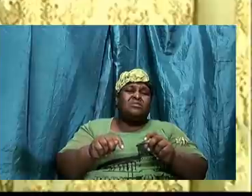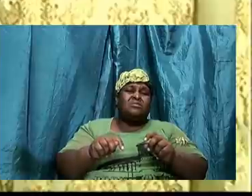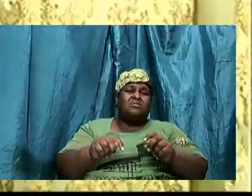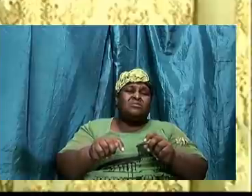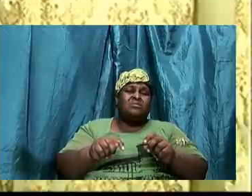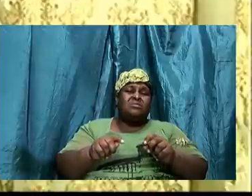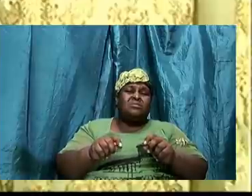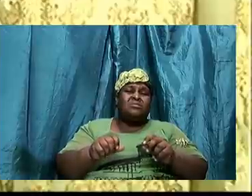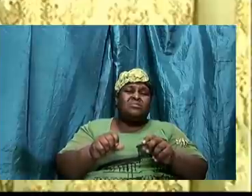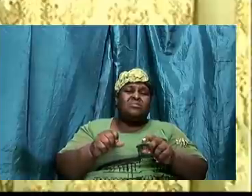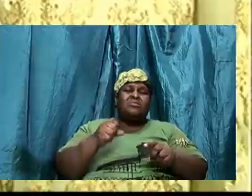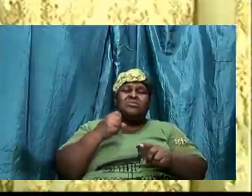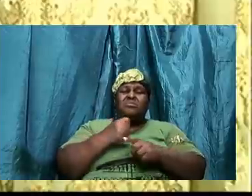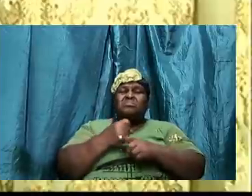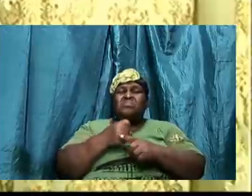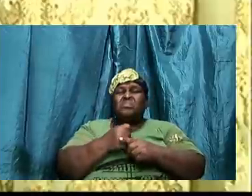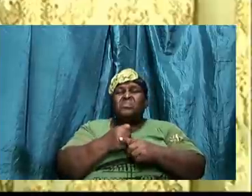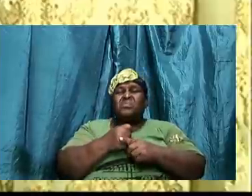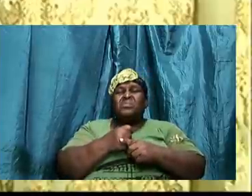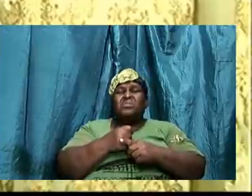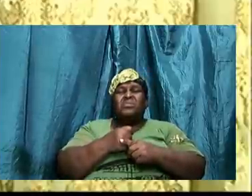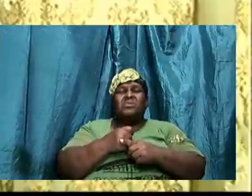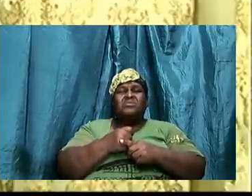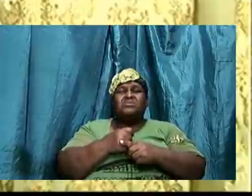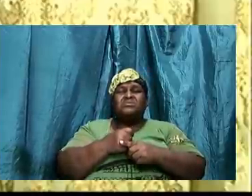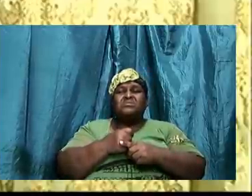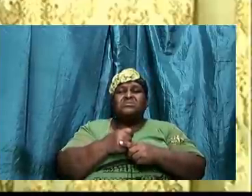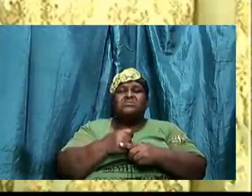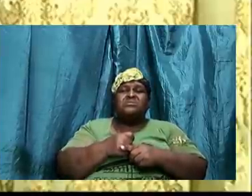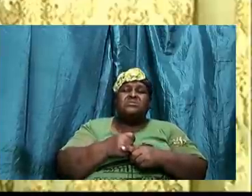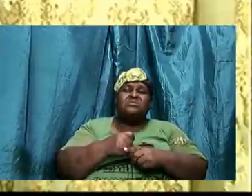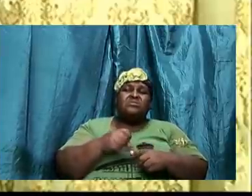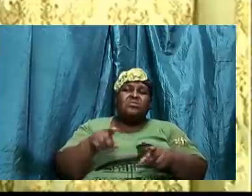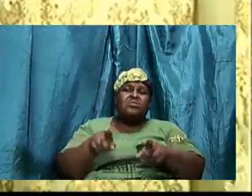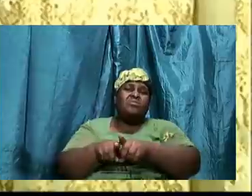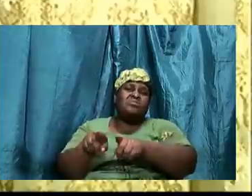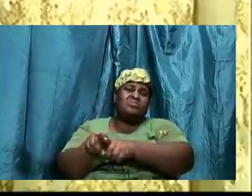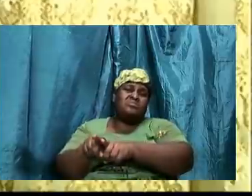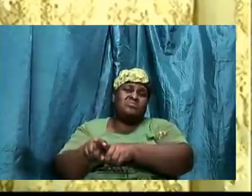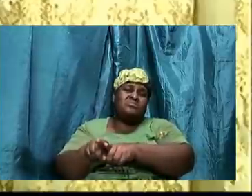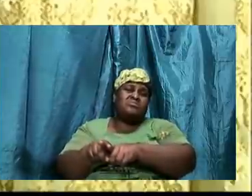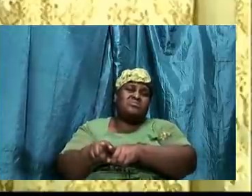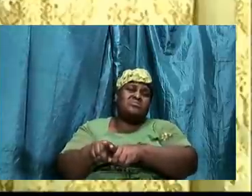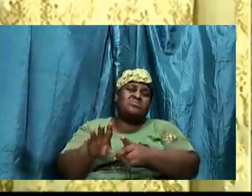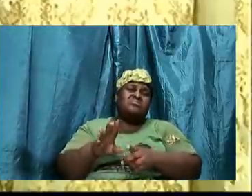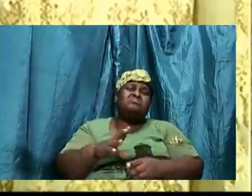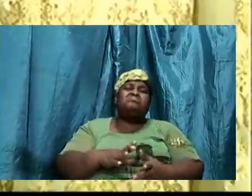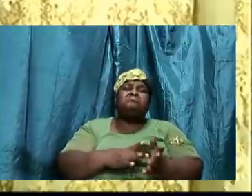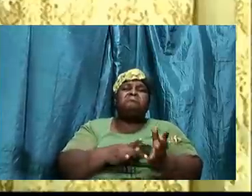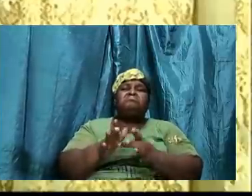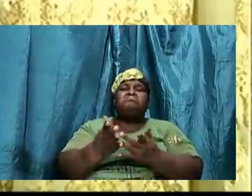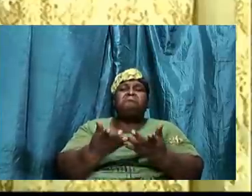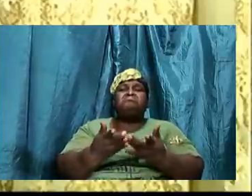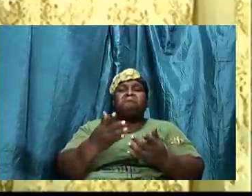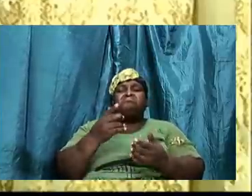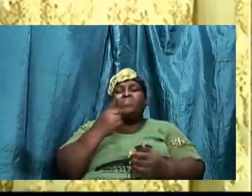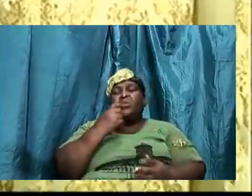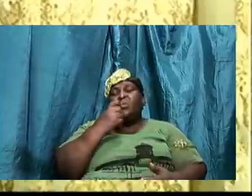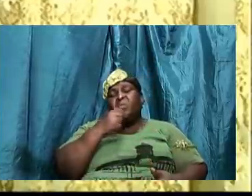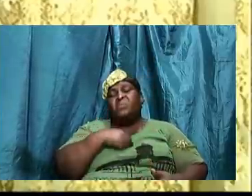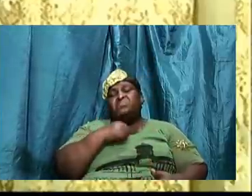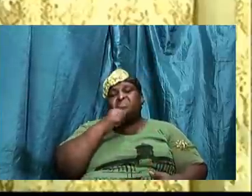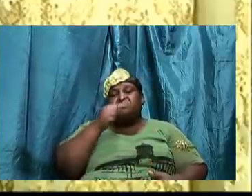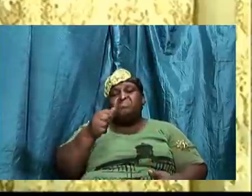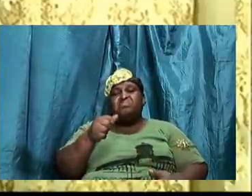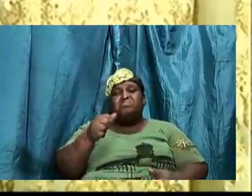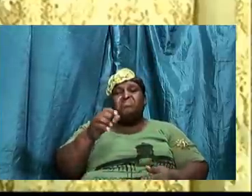16, 17 to 18, talking about who am I? I am power pack. "And